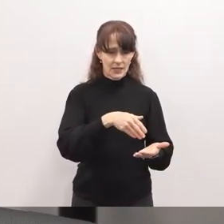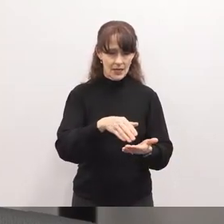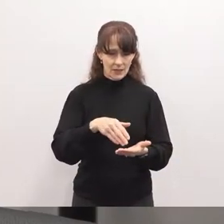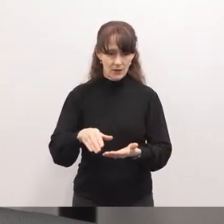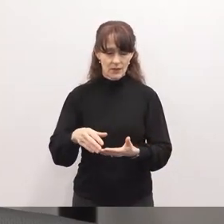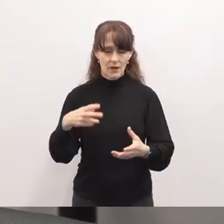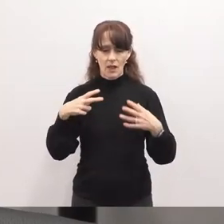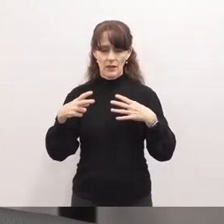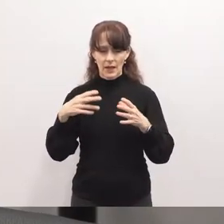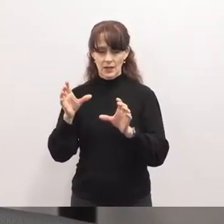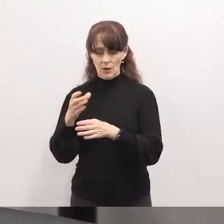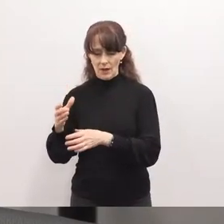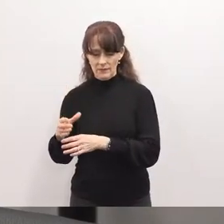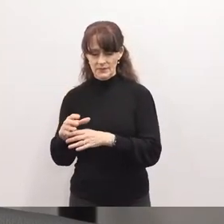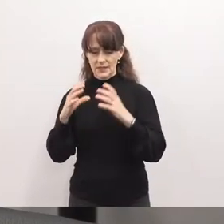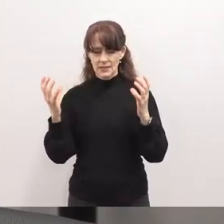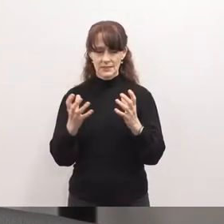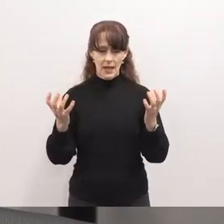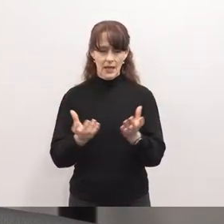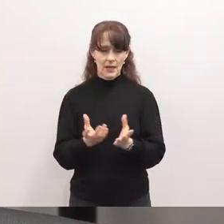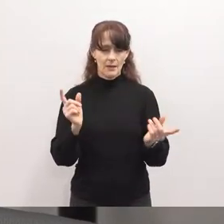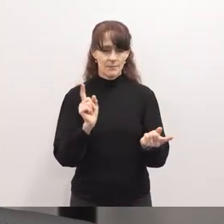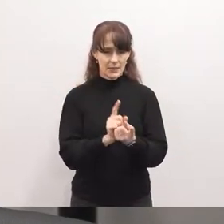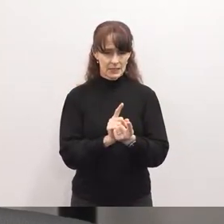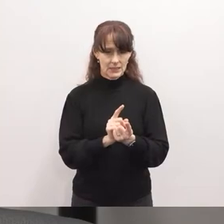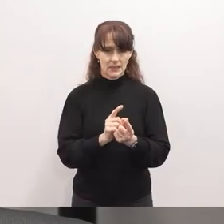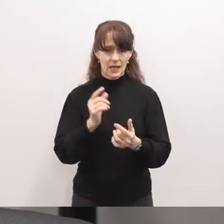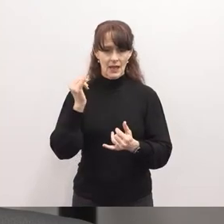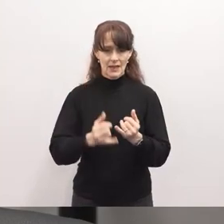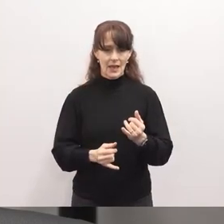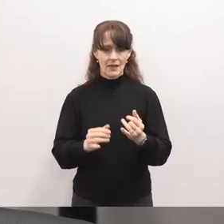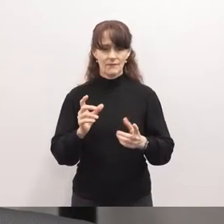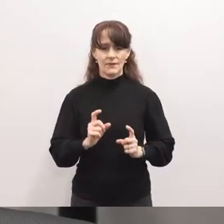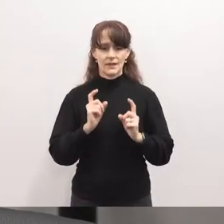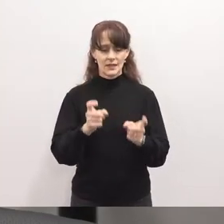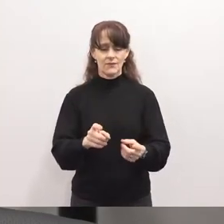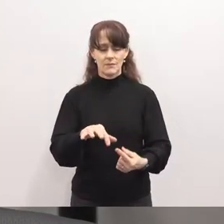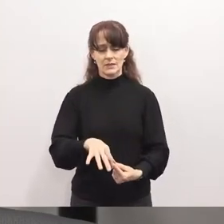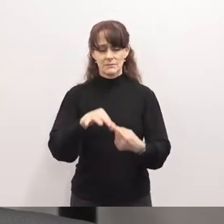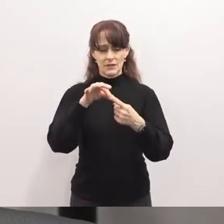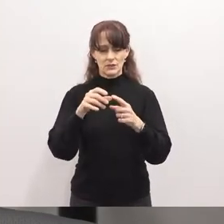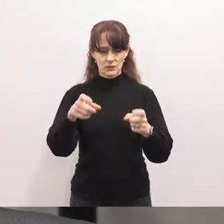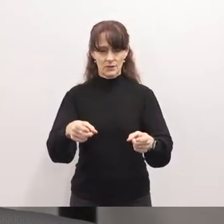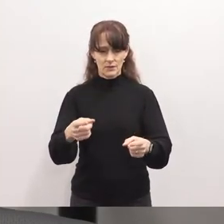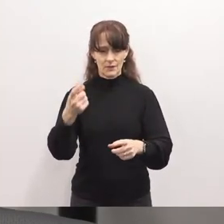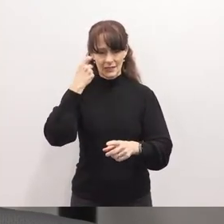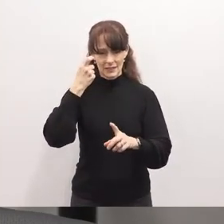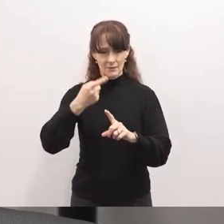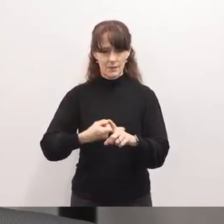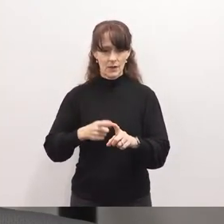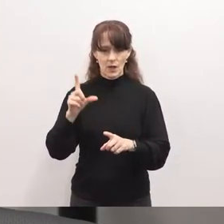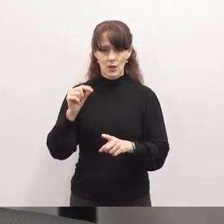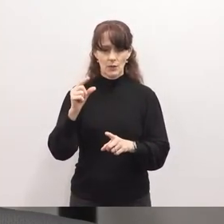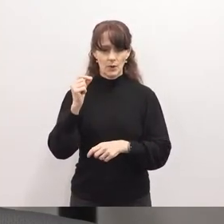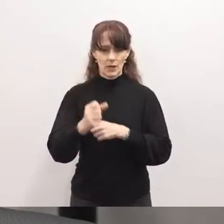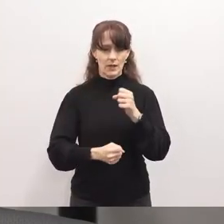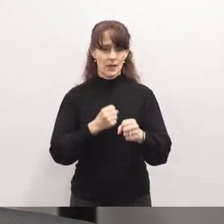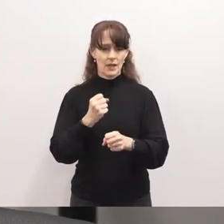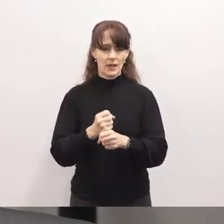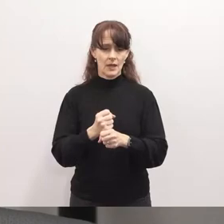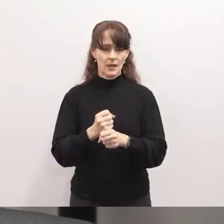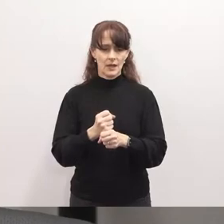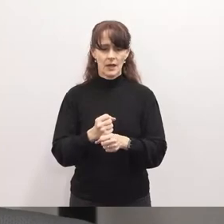arts and crafts, a Santa meet and greet, and lastly, they receive a special gift. This last month, we held our 28th annual Jackrabbit